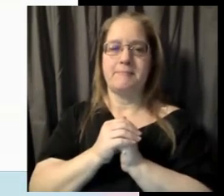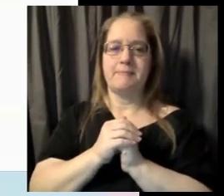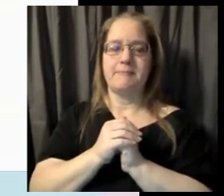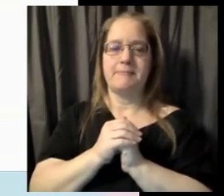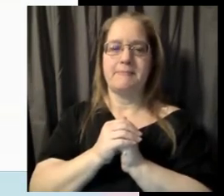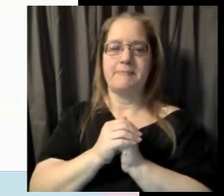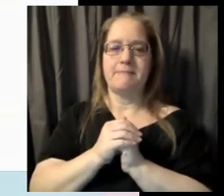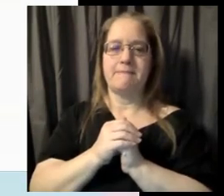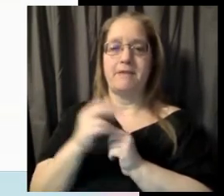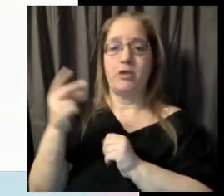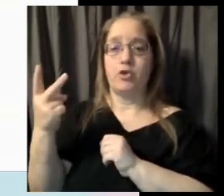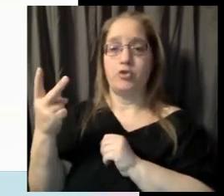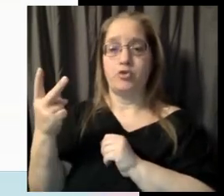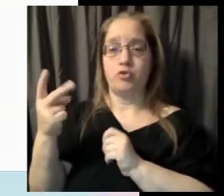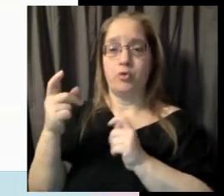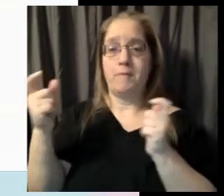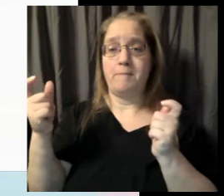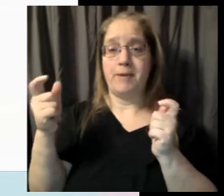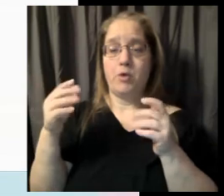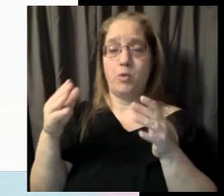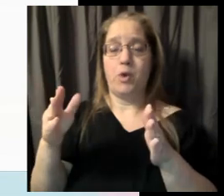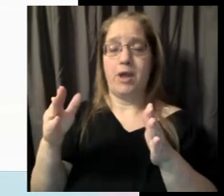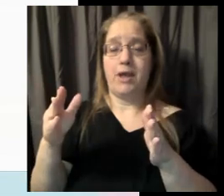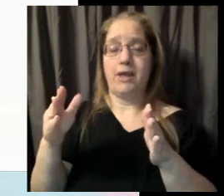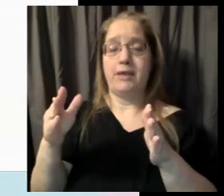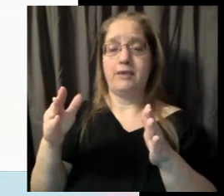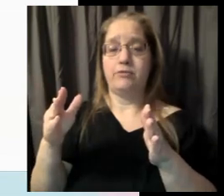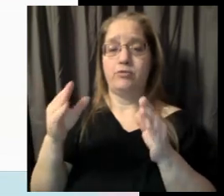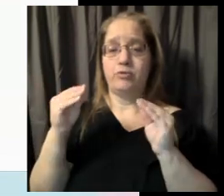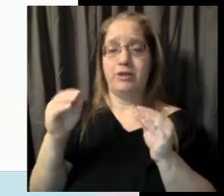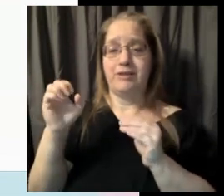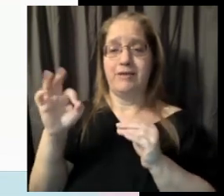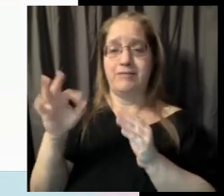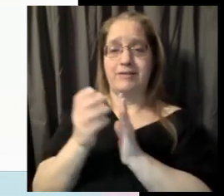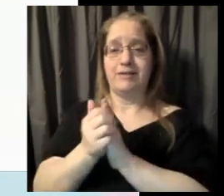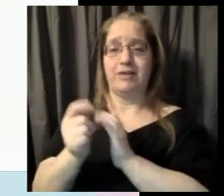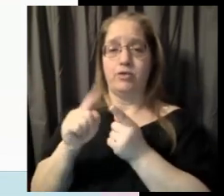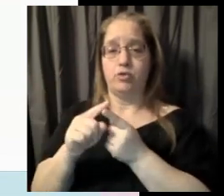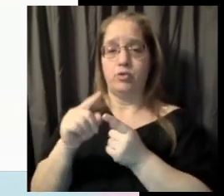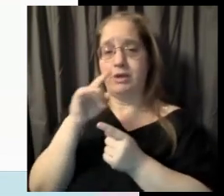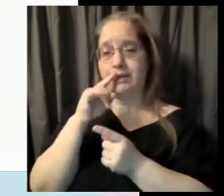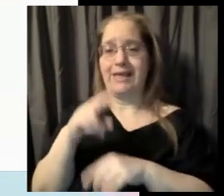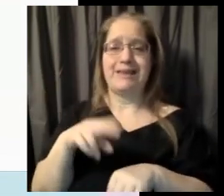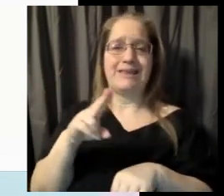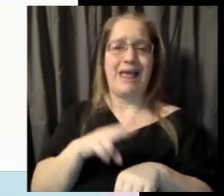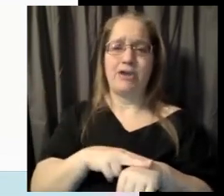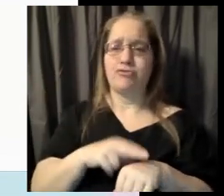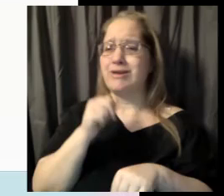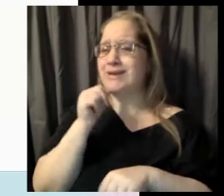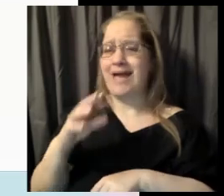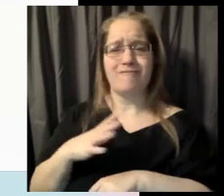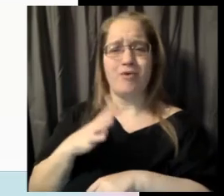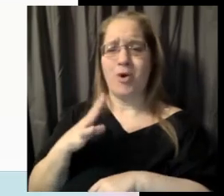So there are two main ways to teach executive function skills to your children. So naturally and informally throughout your